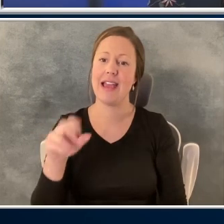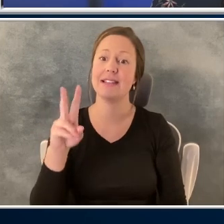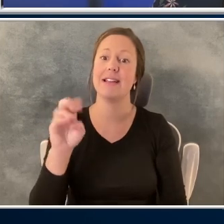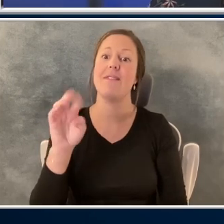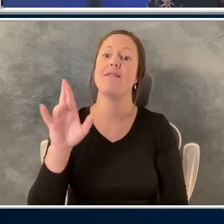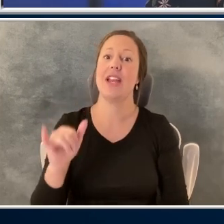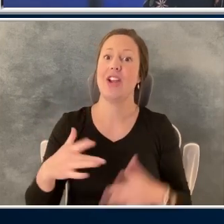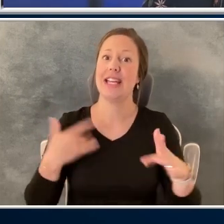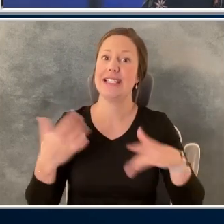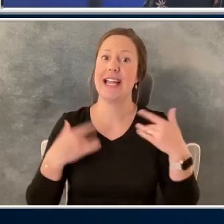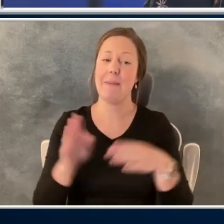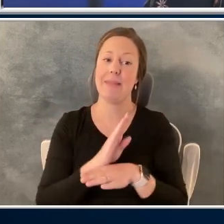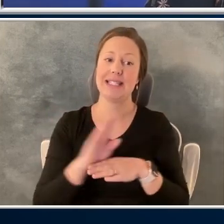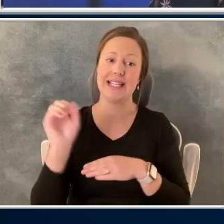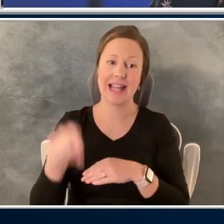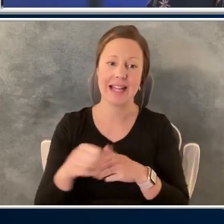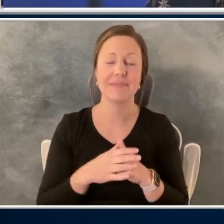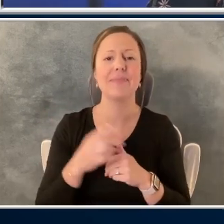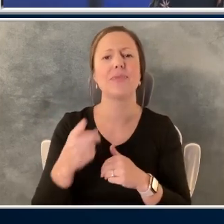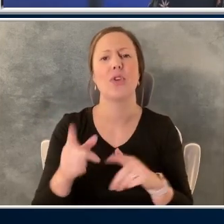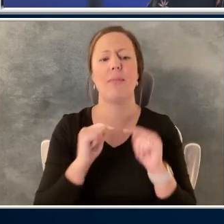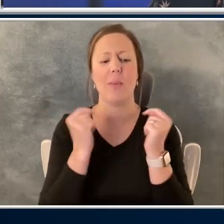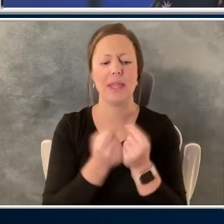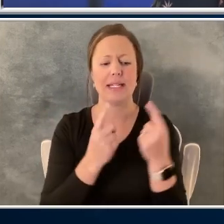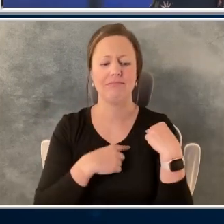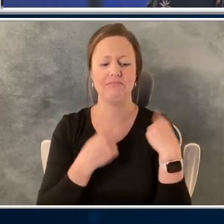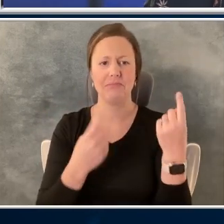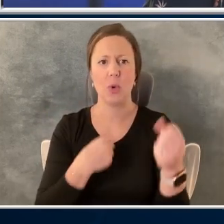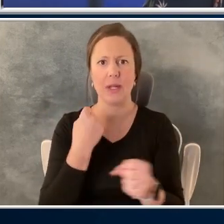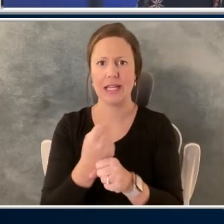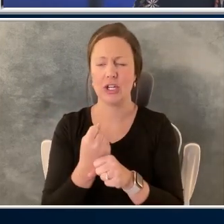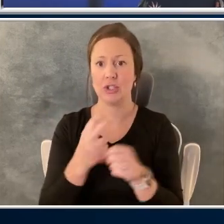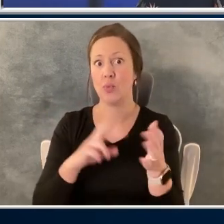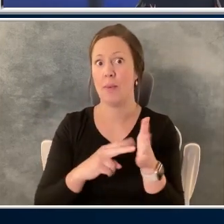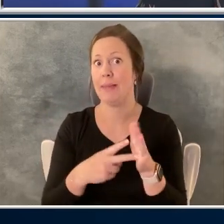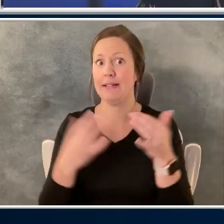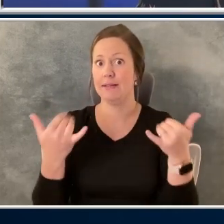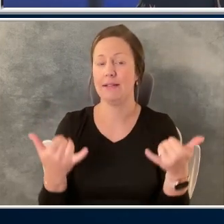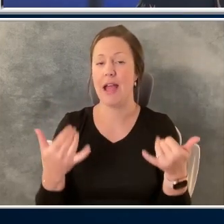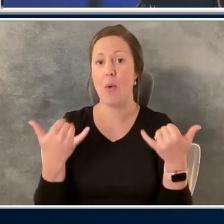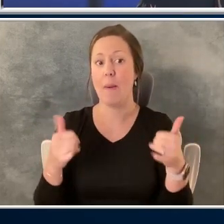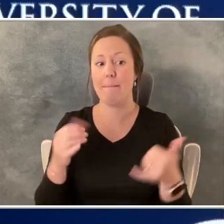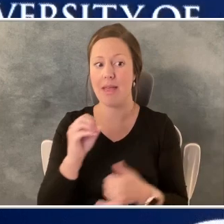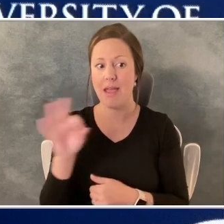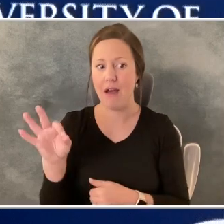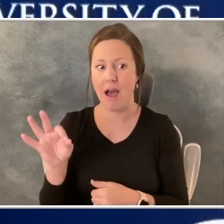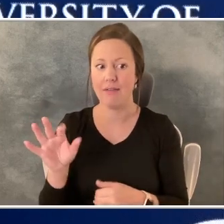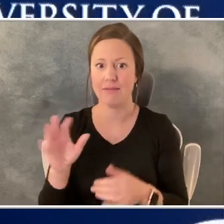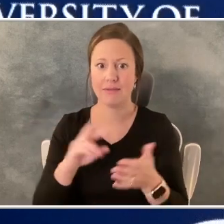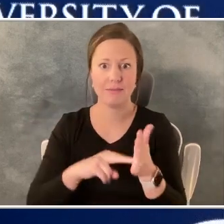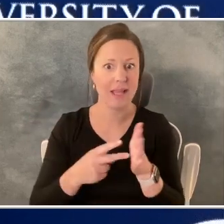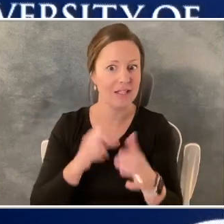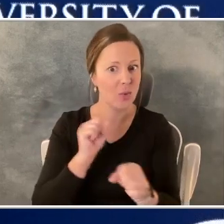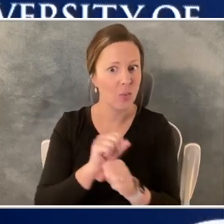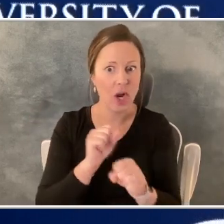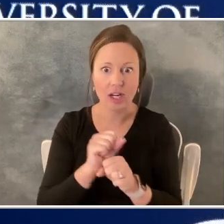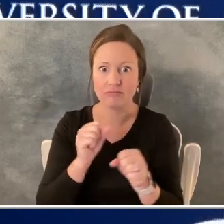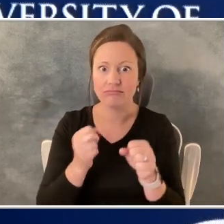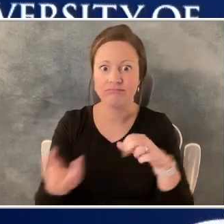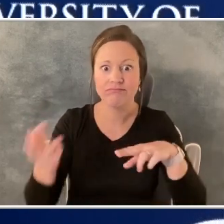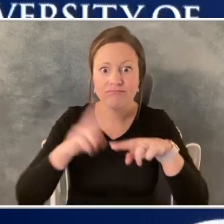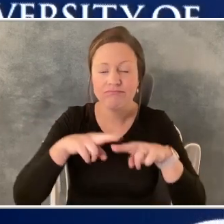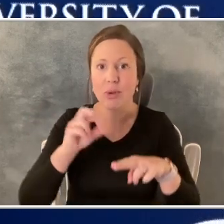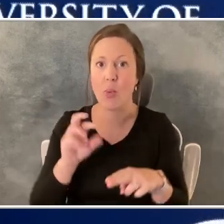and you've been with the team all year. So does entering playoffs change your workflow at all? Not very much at all. Just really